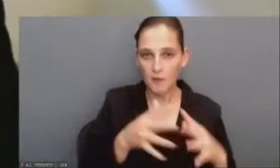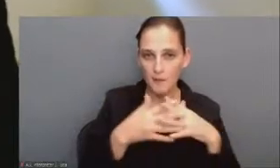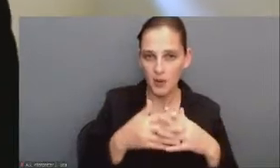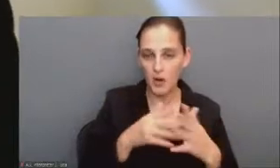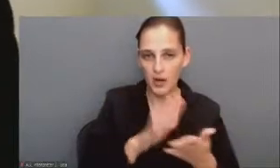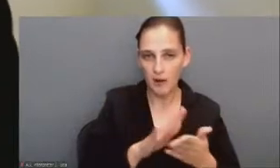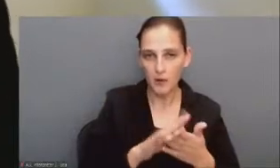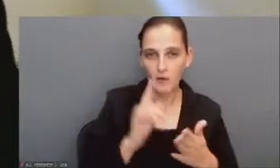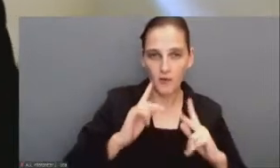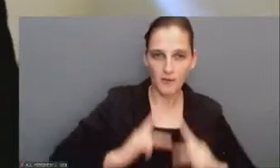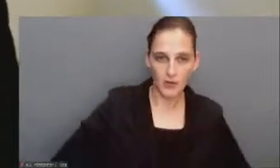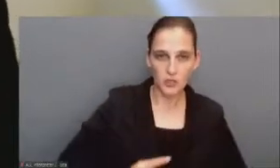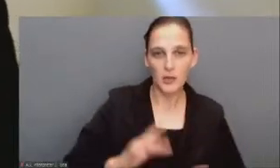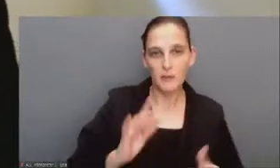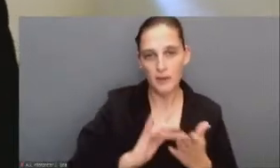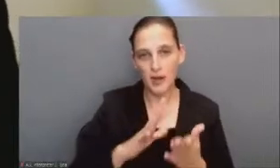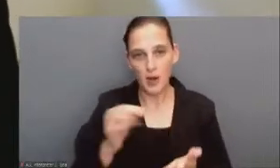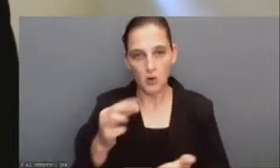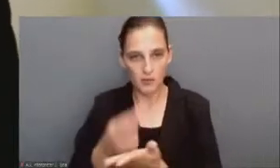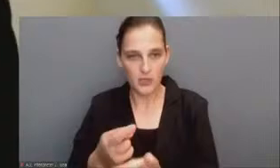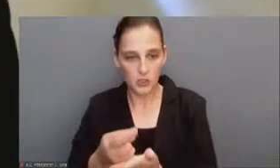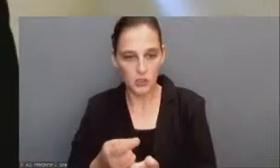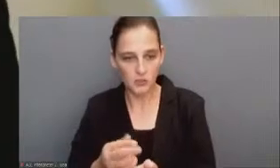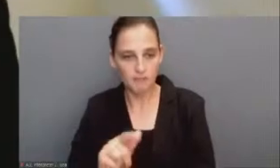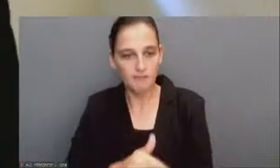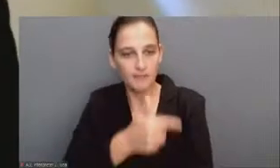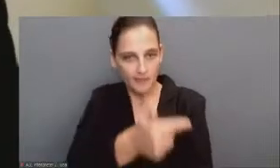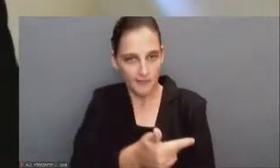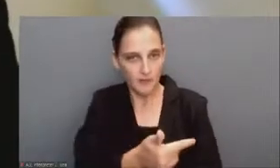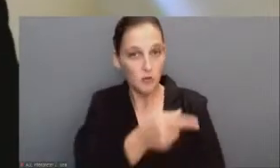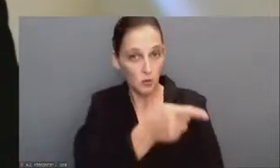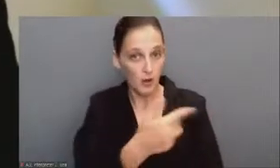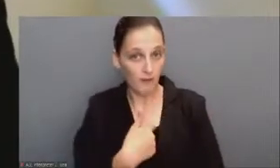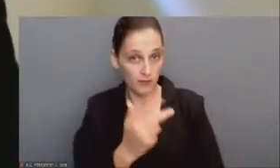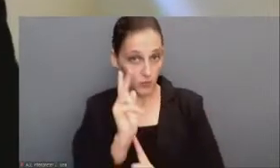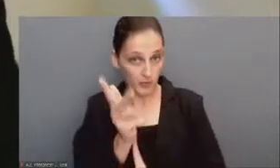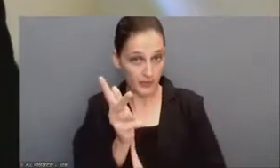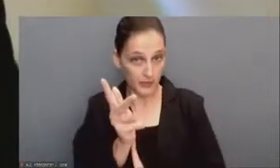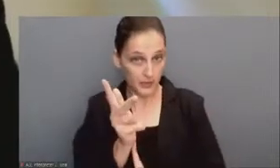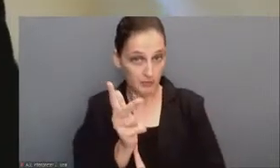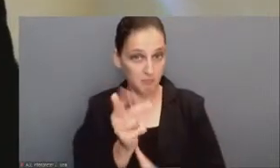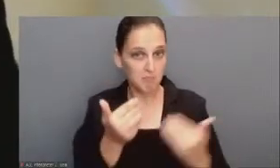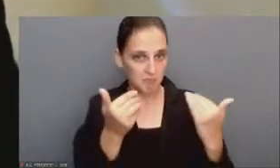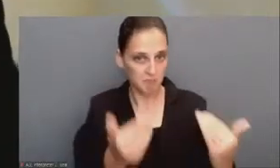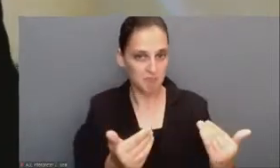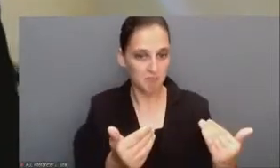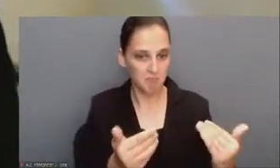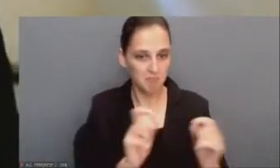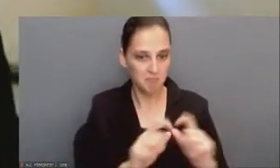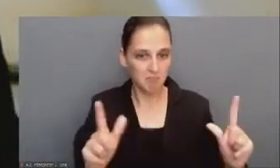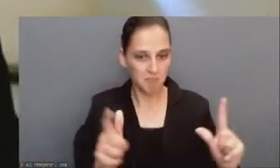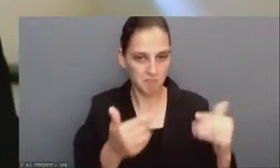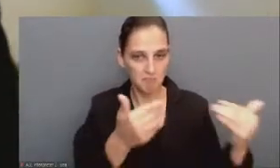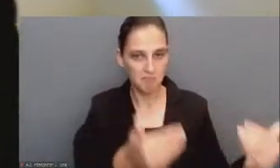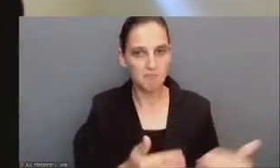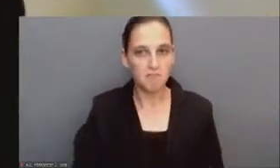Medicine and Rehabilitation. Ms. Singh, you have 3 minutes, and please unmute yourself and proceed.